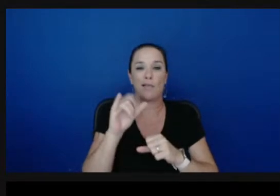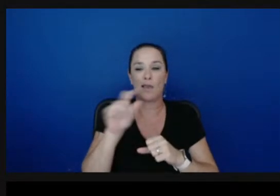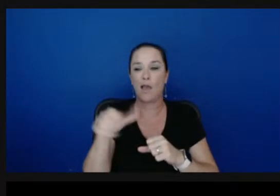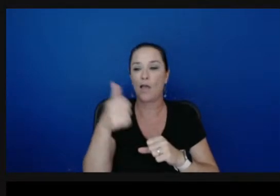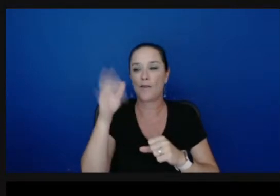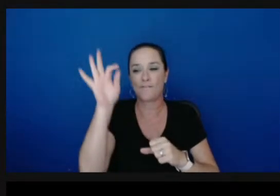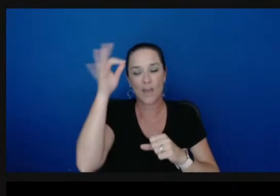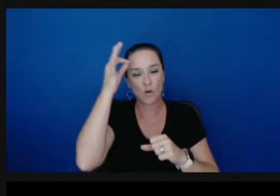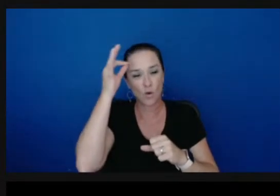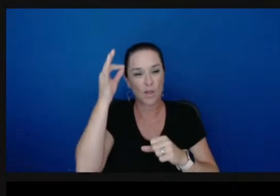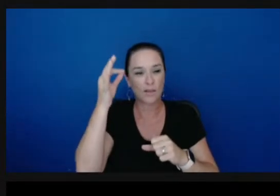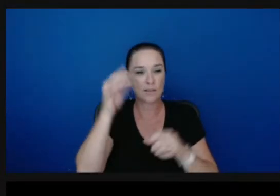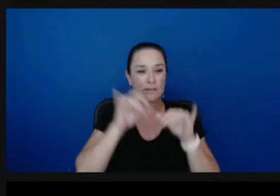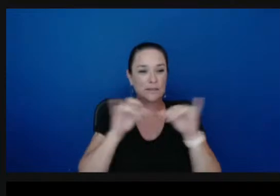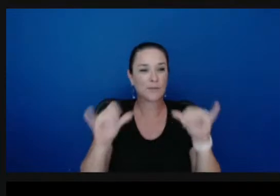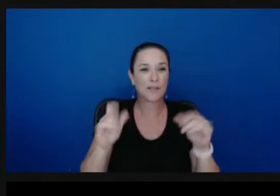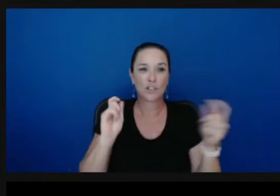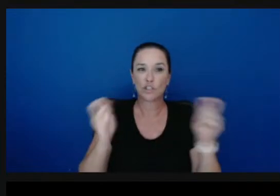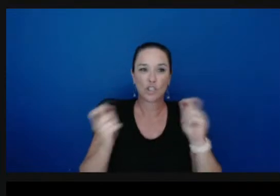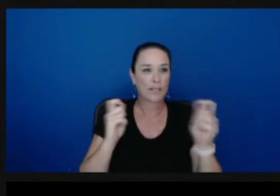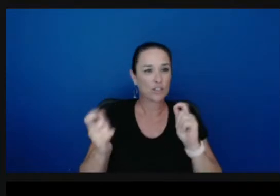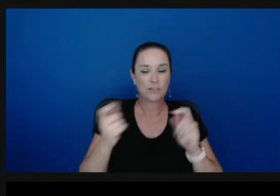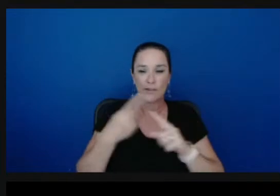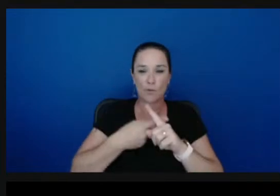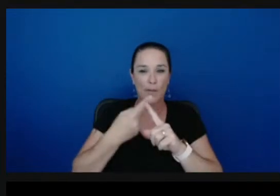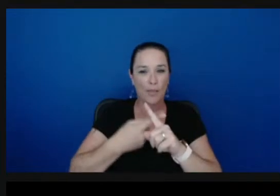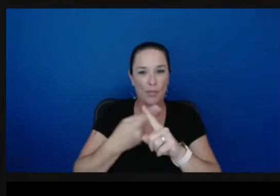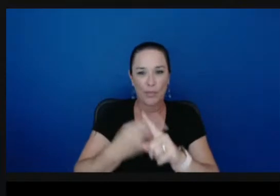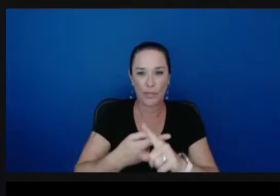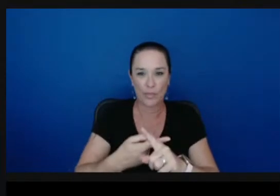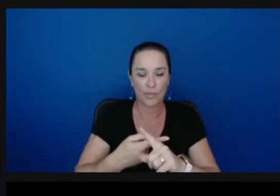tricky. It's got changes probably every month.